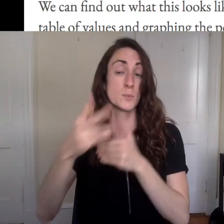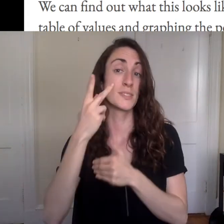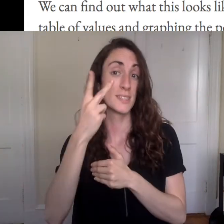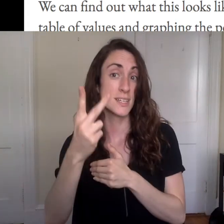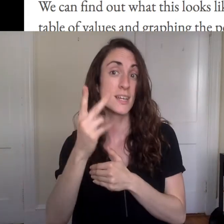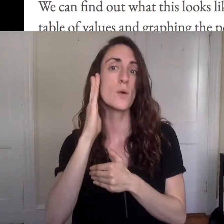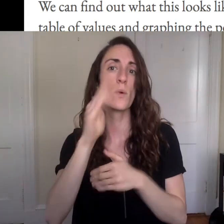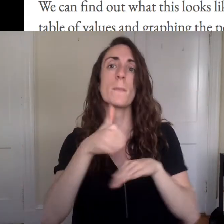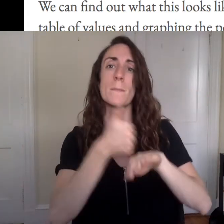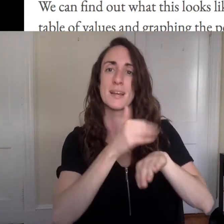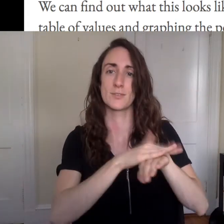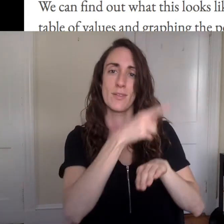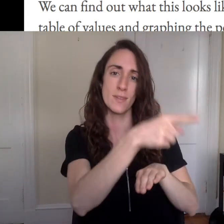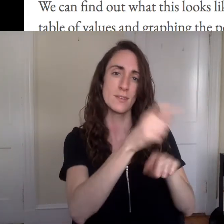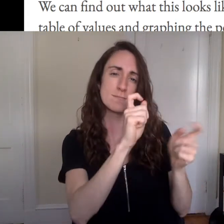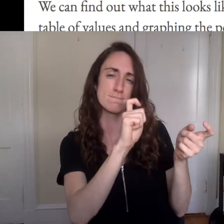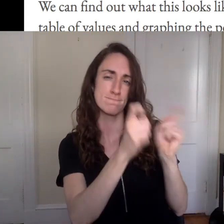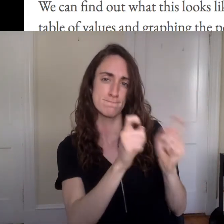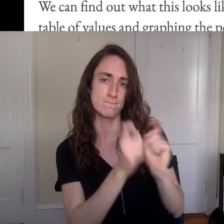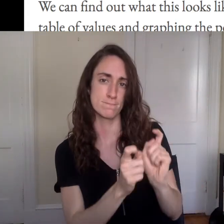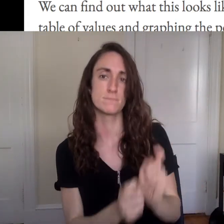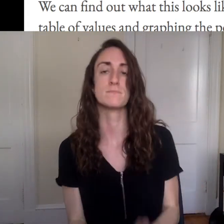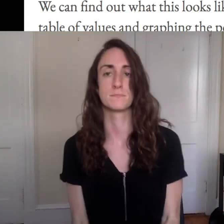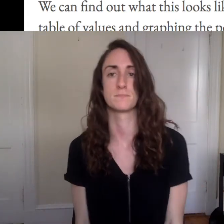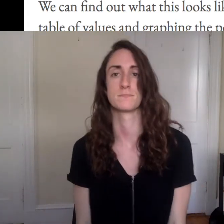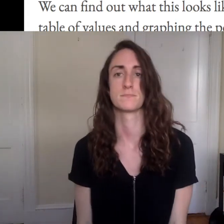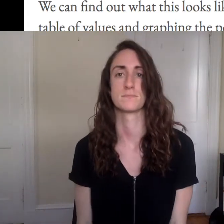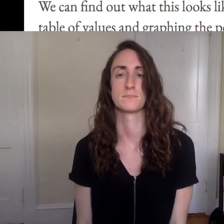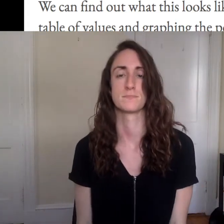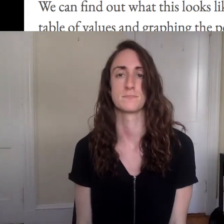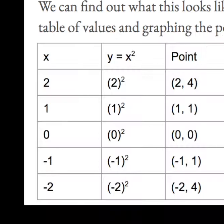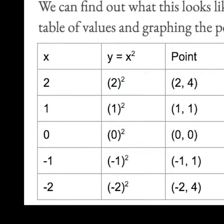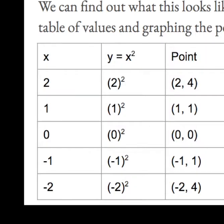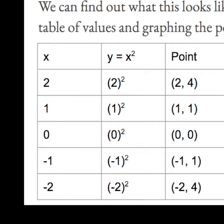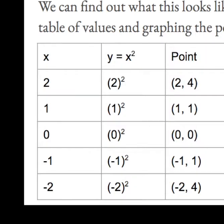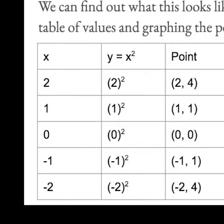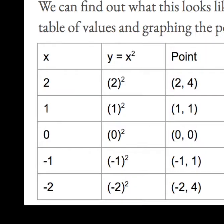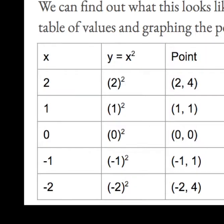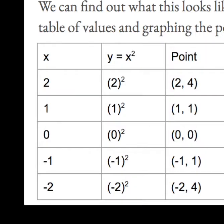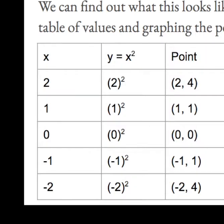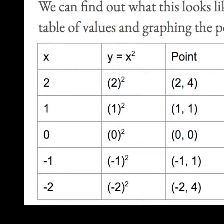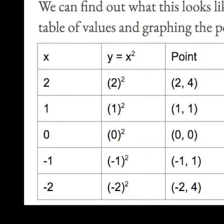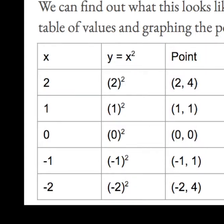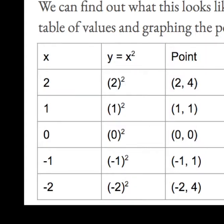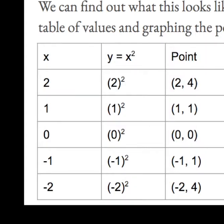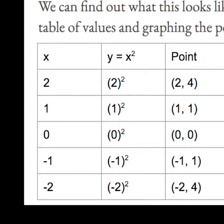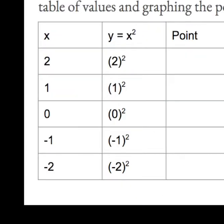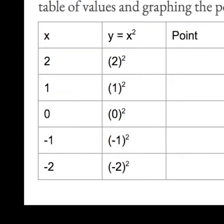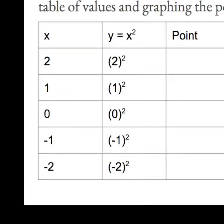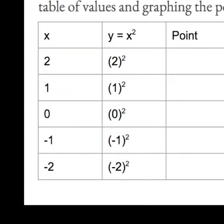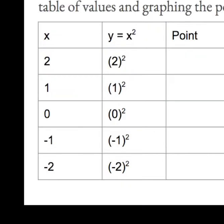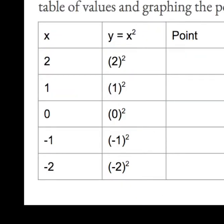quadratic equations. We'll see some others later that'll be based on this but changed a little bit.